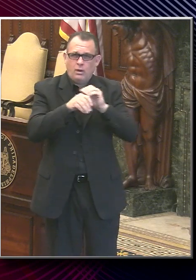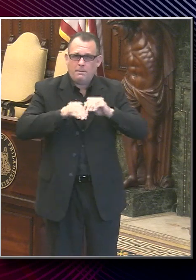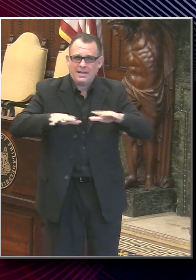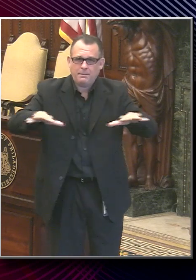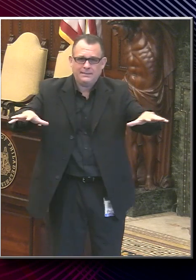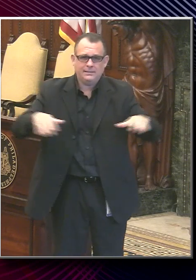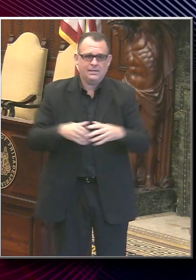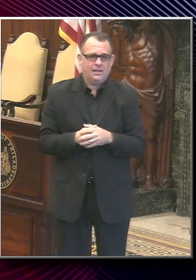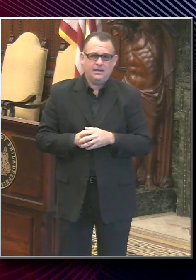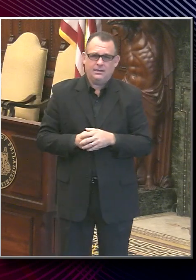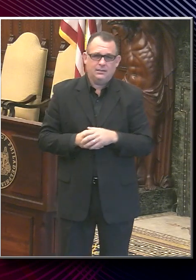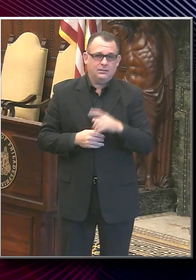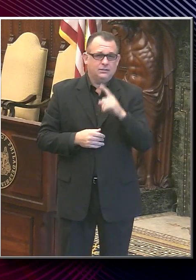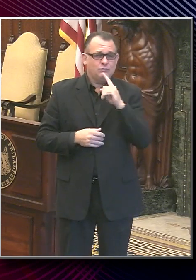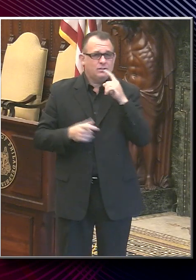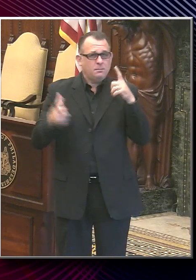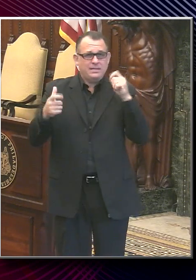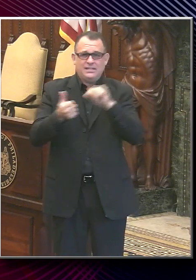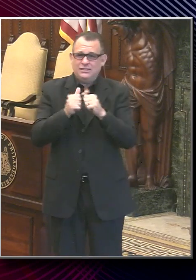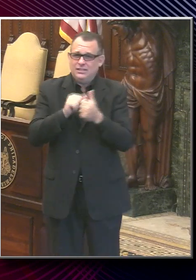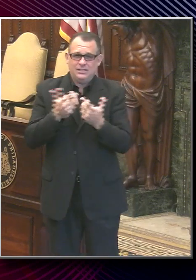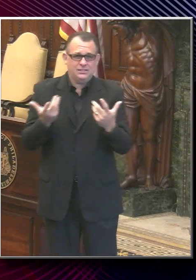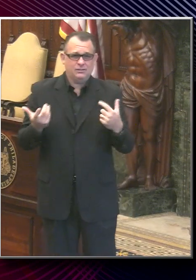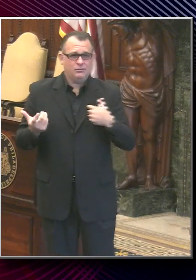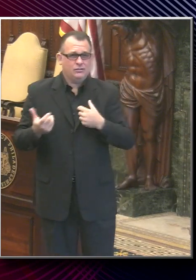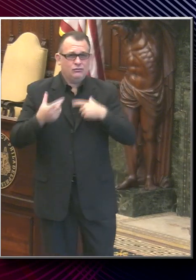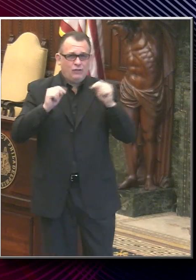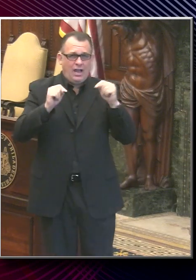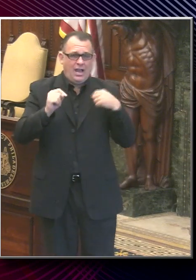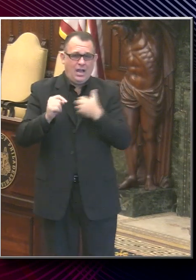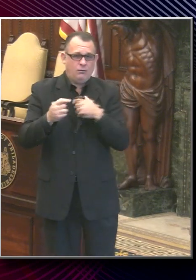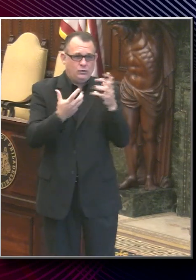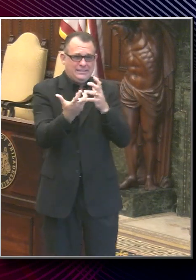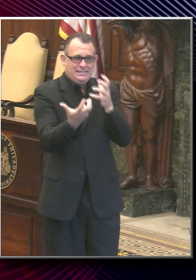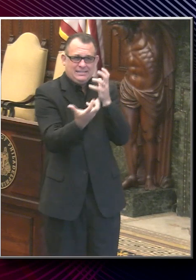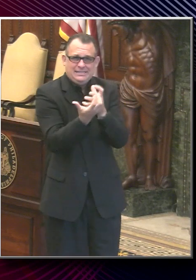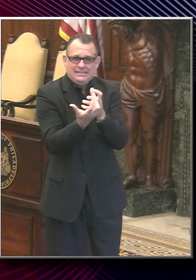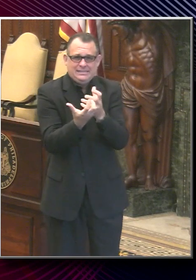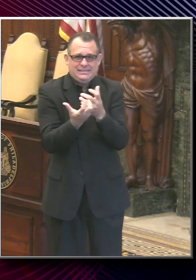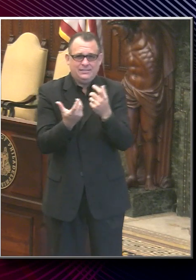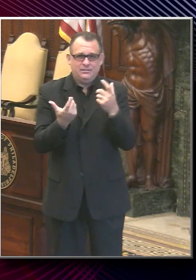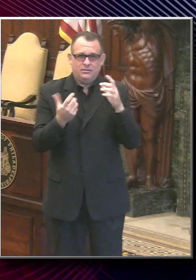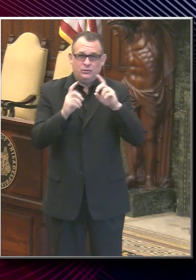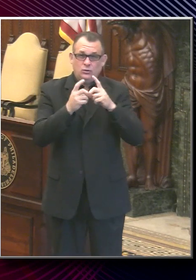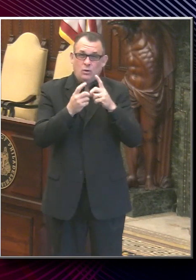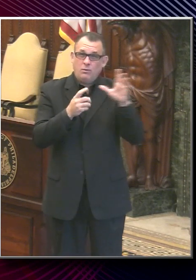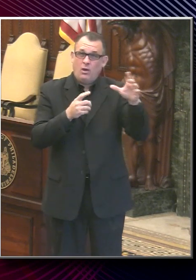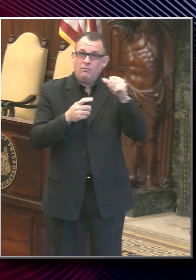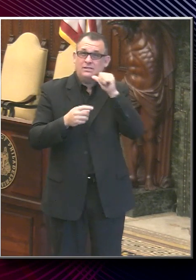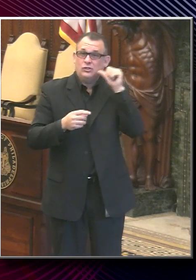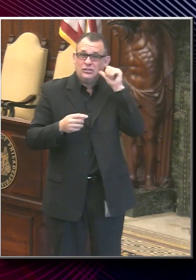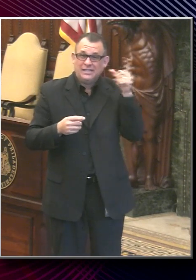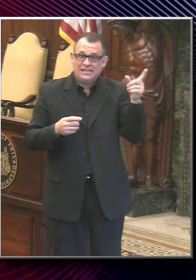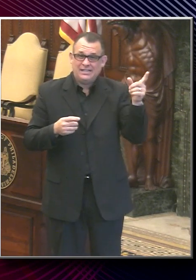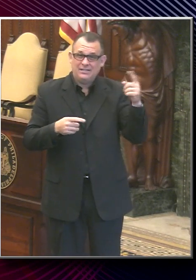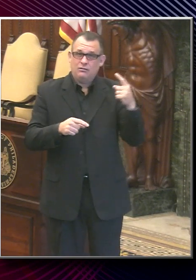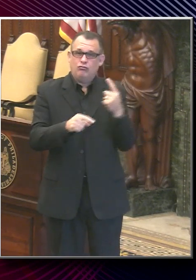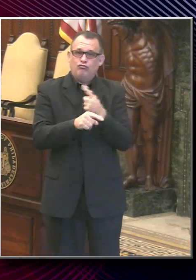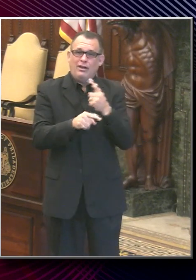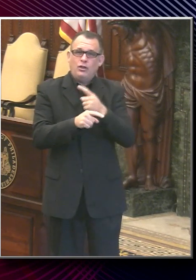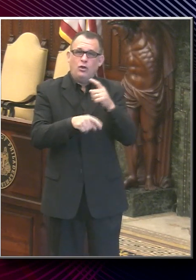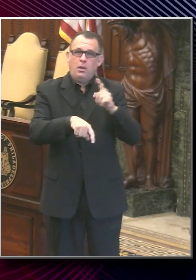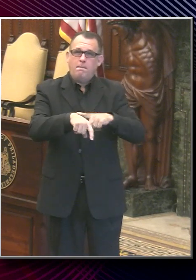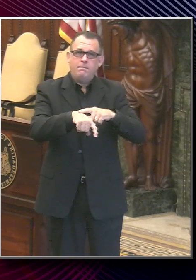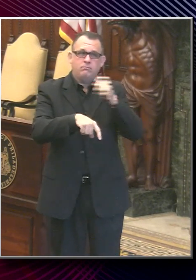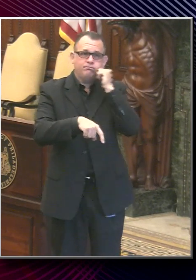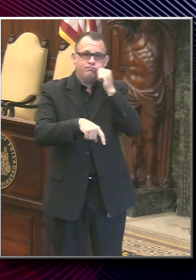to unprecedented change. Yesterday, the Streets Department resumed a normal trash collection schedule. Residents can now place trash